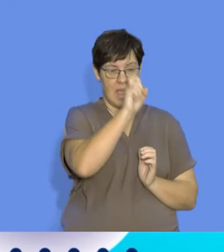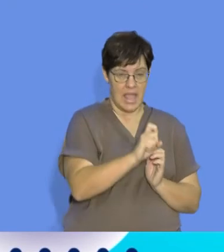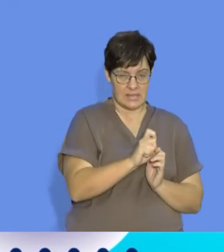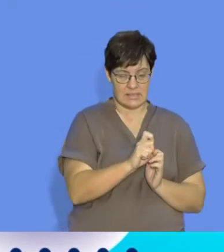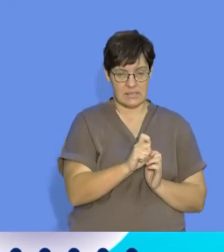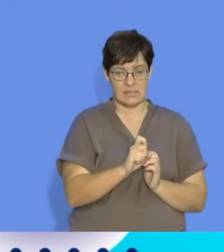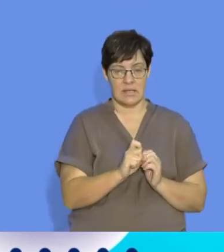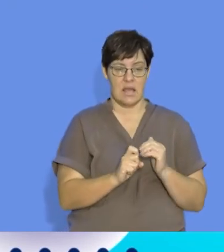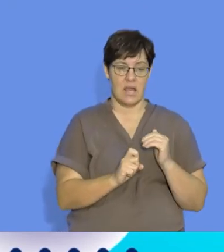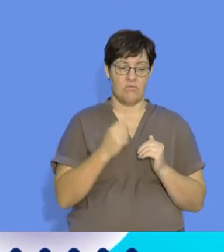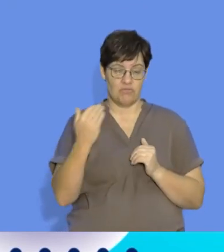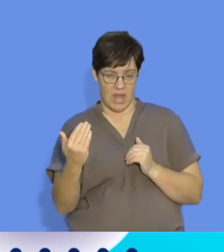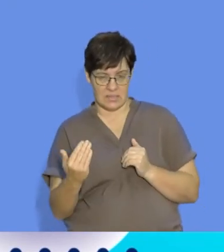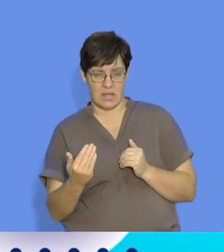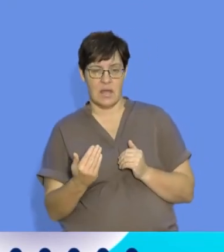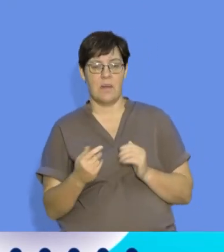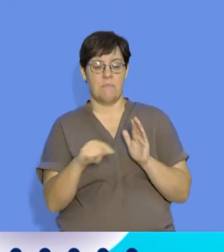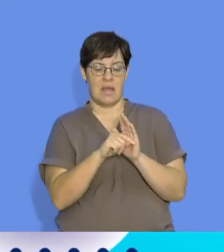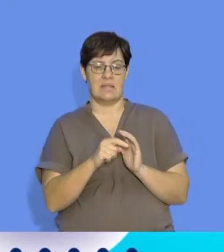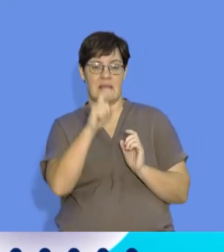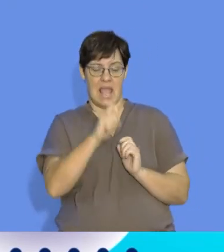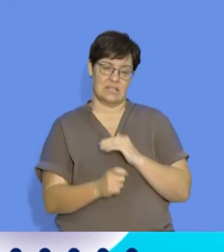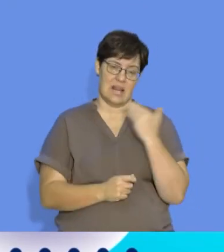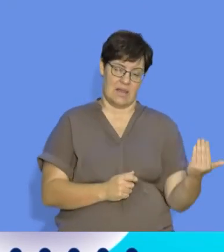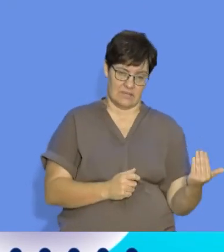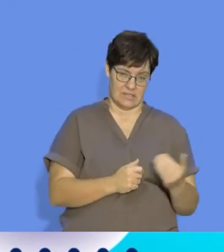be x on the right minus